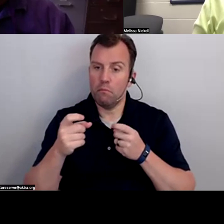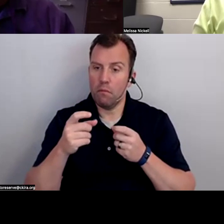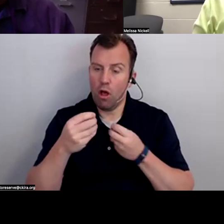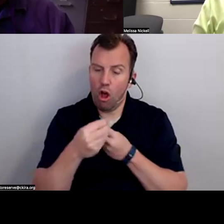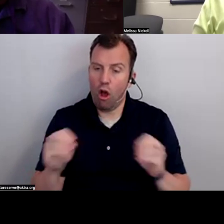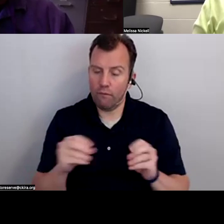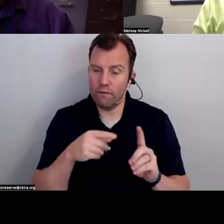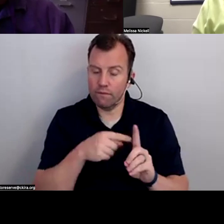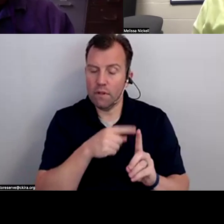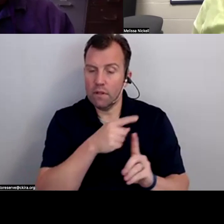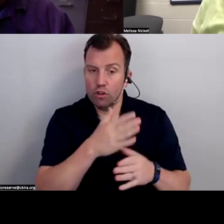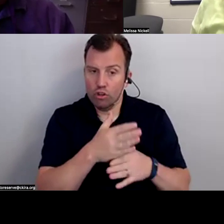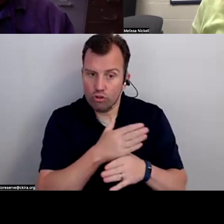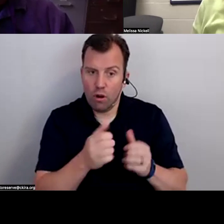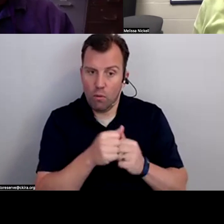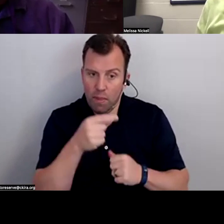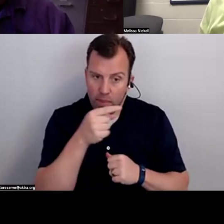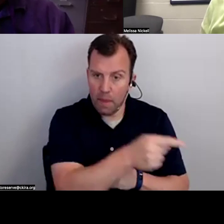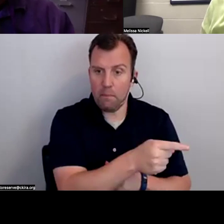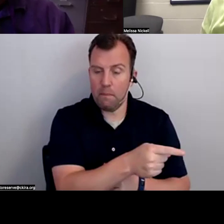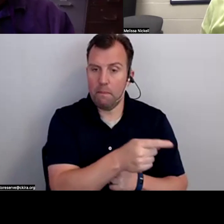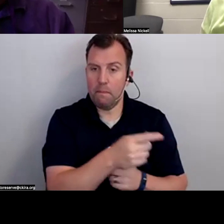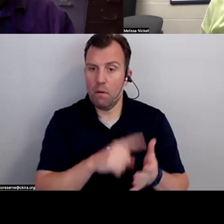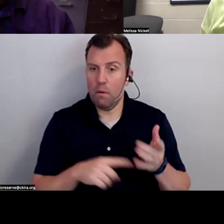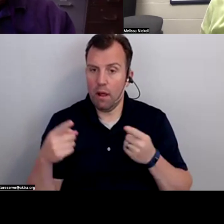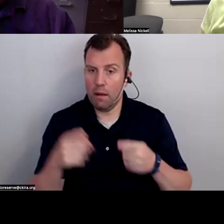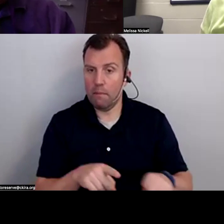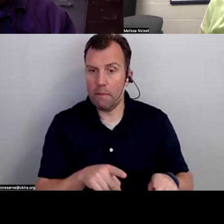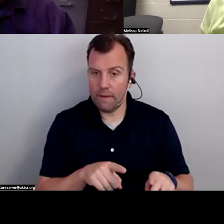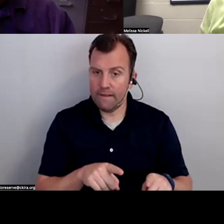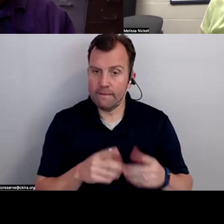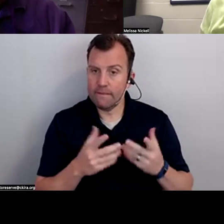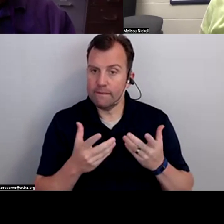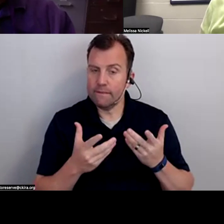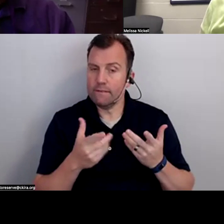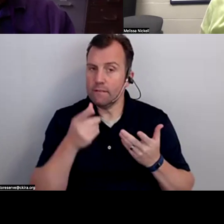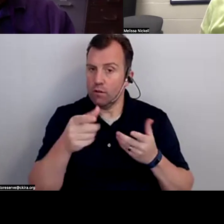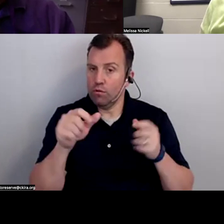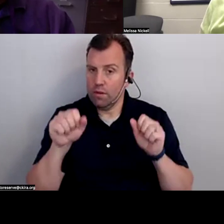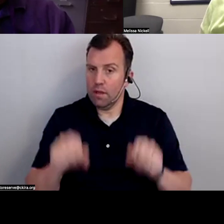know, share this information with the program officer. You know, you can